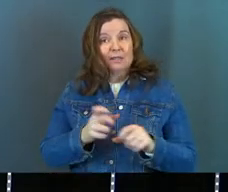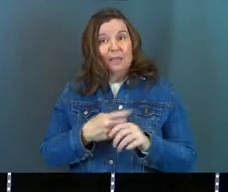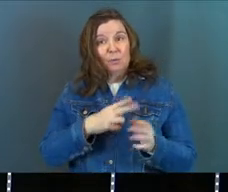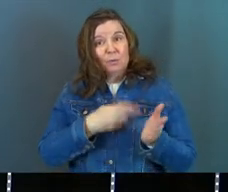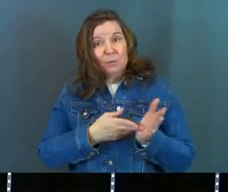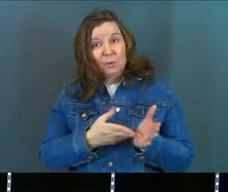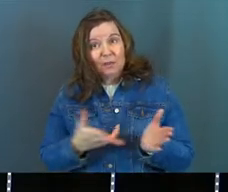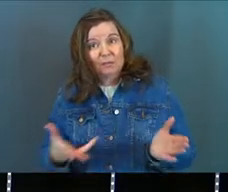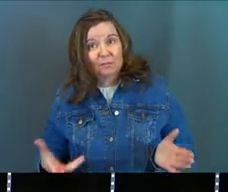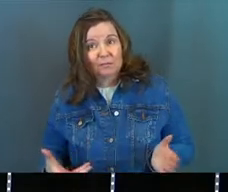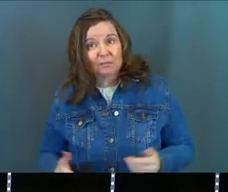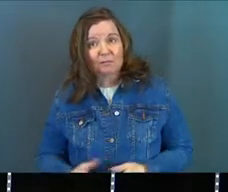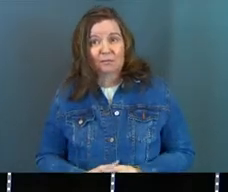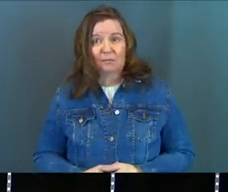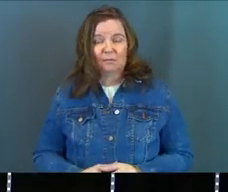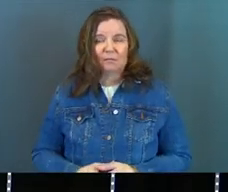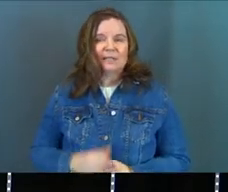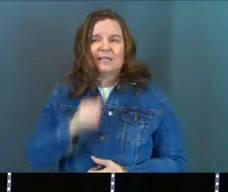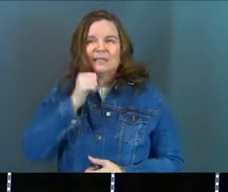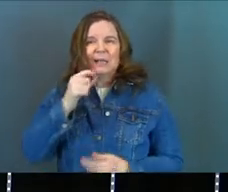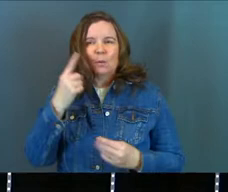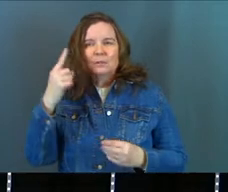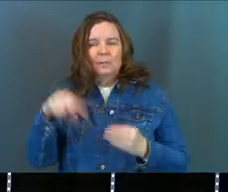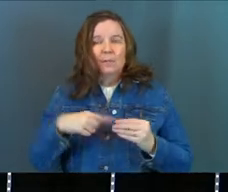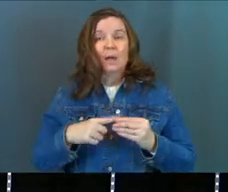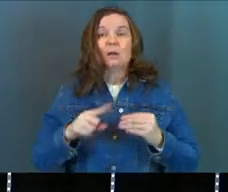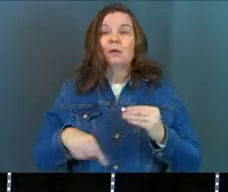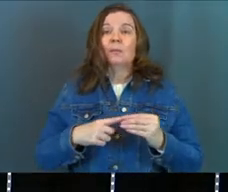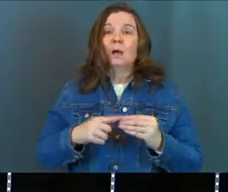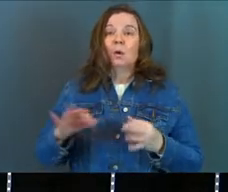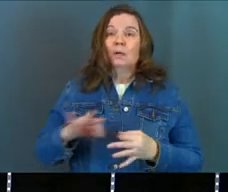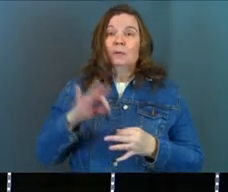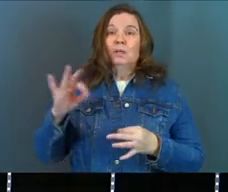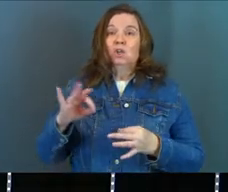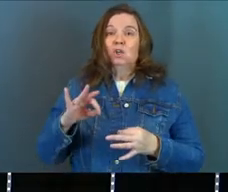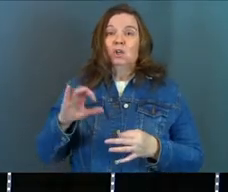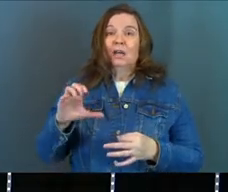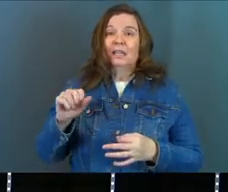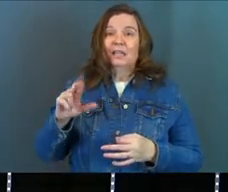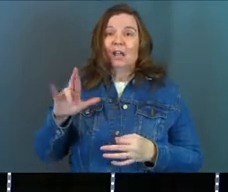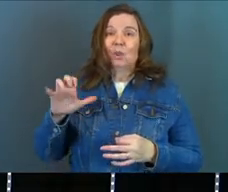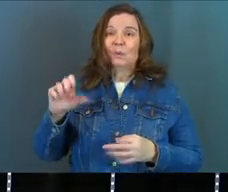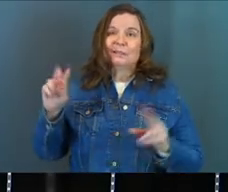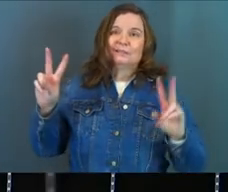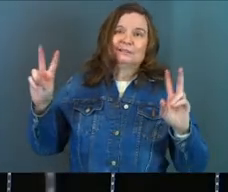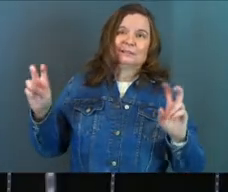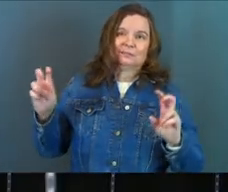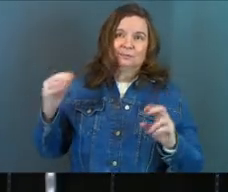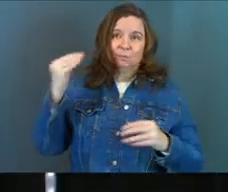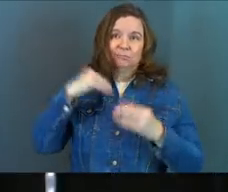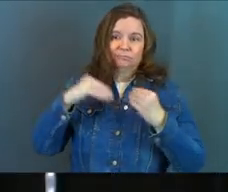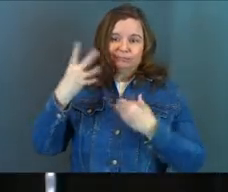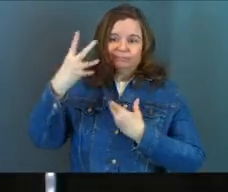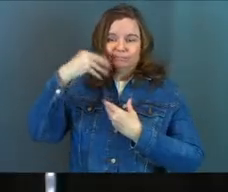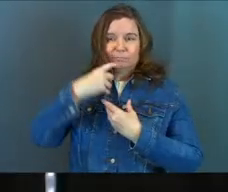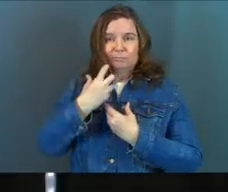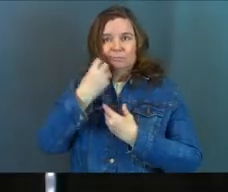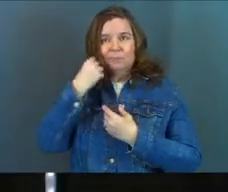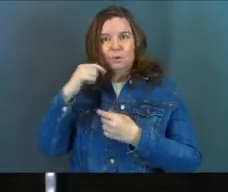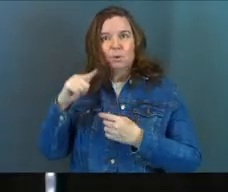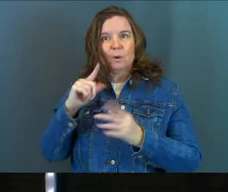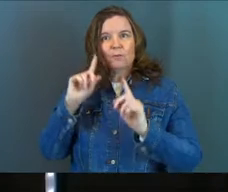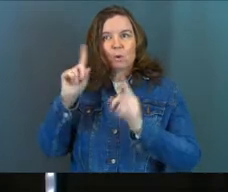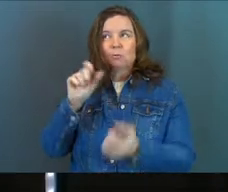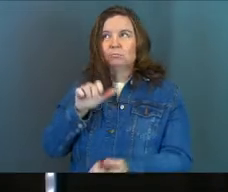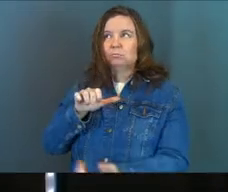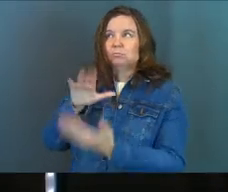we be real? It's not what it's about. It's about spiritual calories that you had to